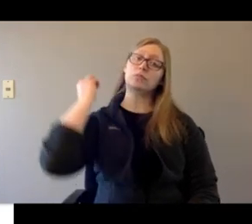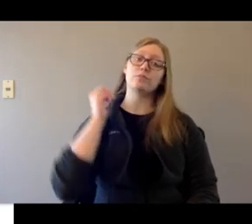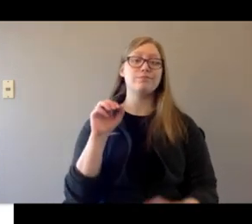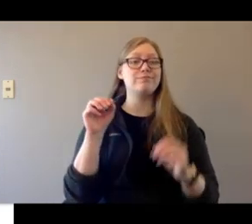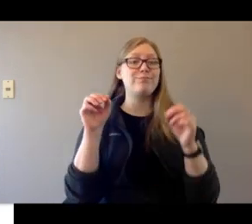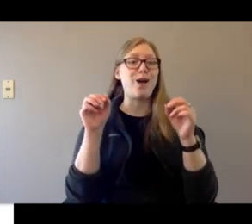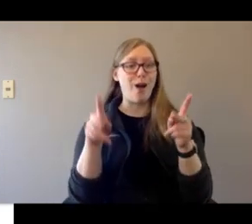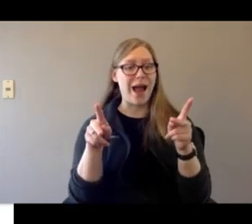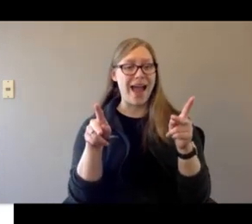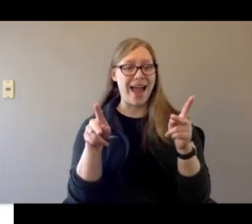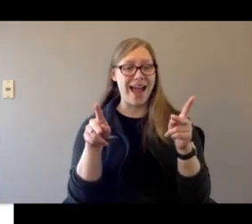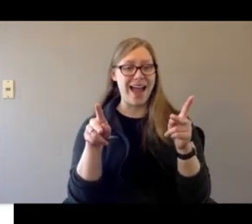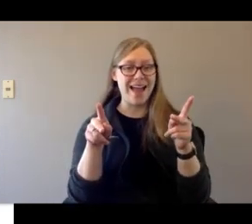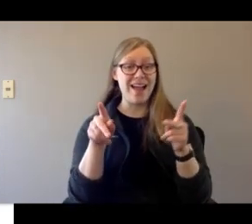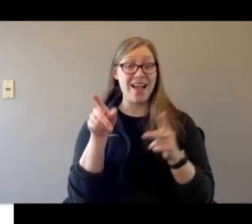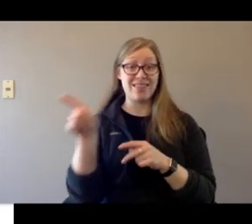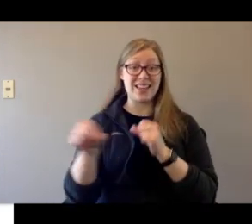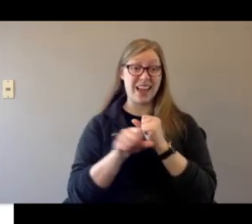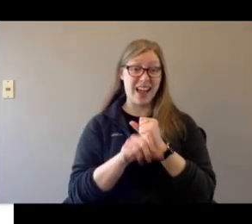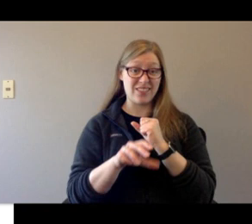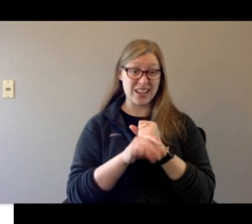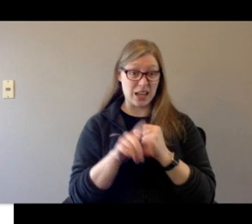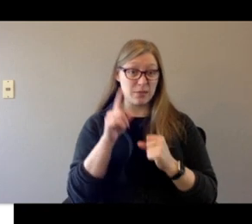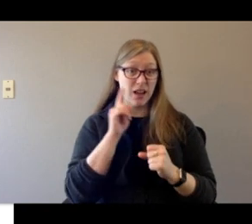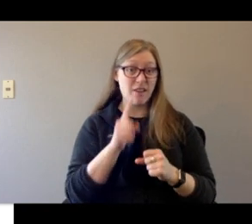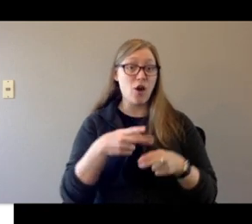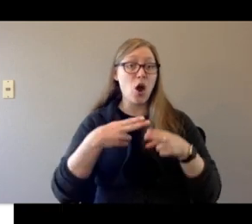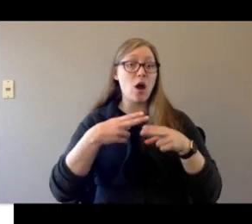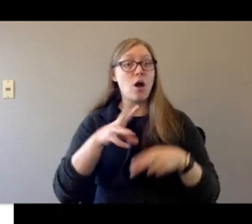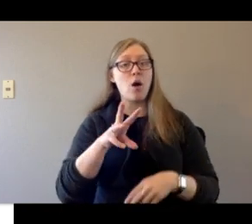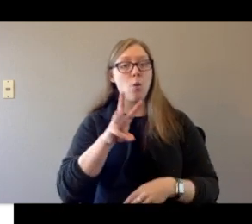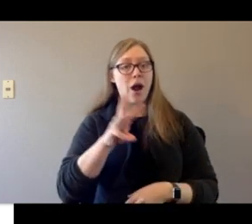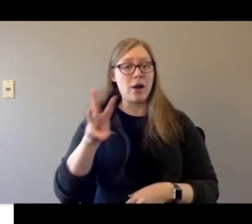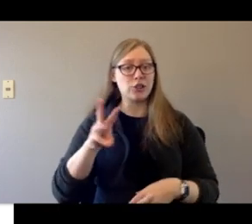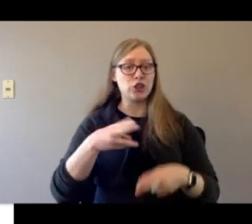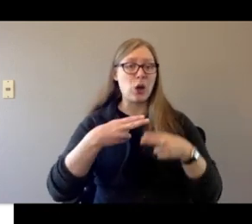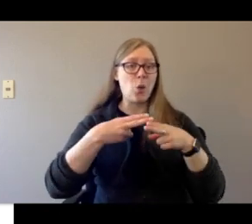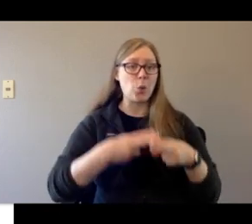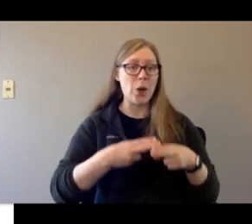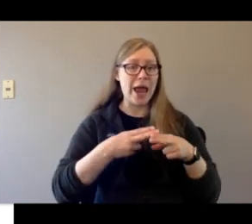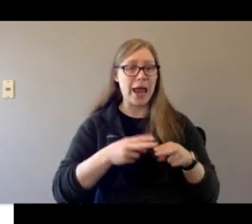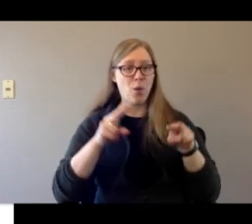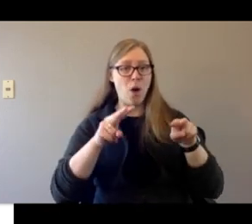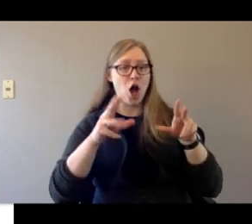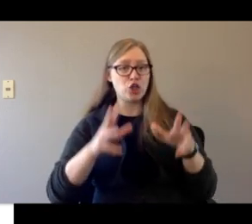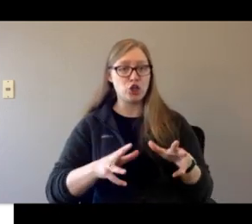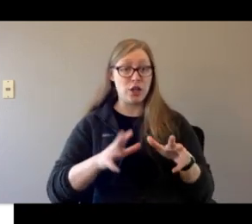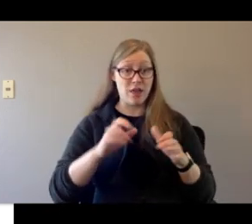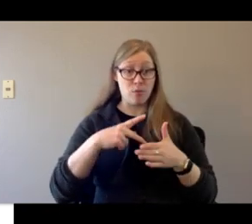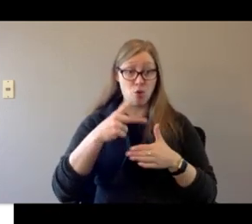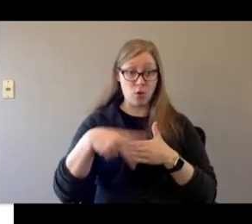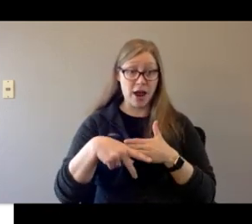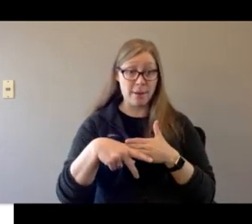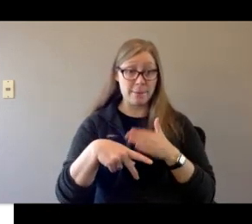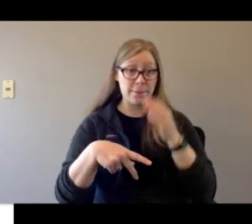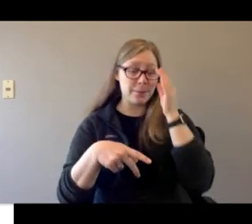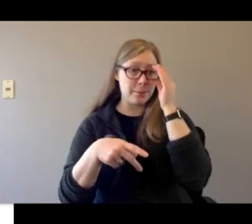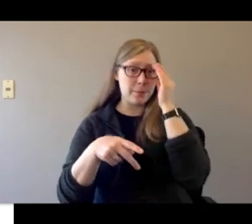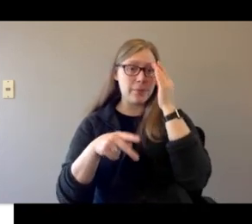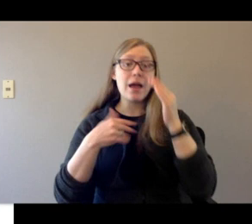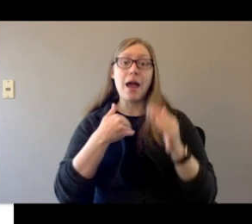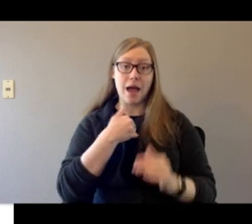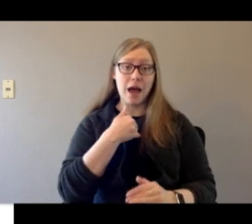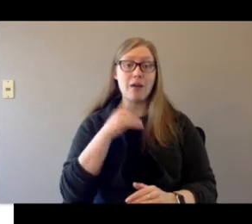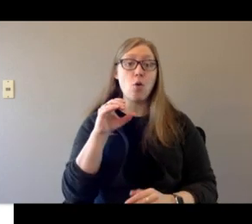Okay, so this was an advertisement for Weight Watchers, right? The Weight Watchers program. And we have Oprah here